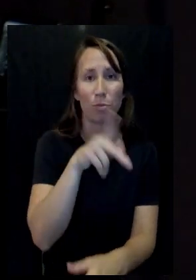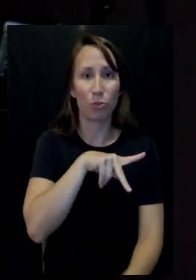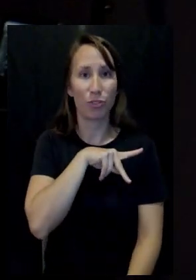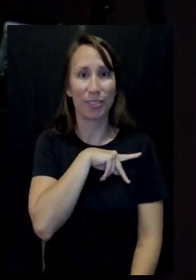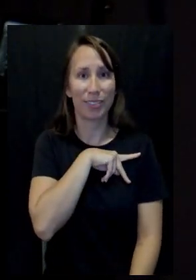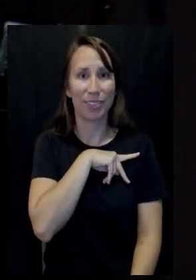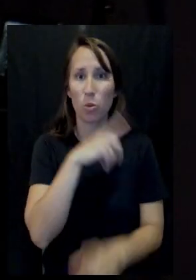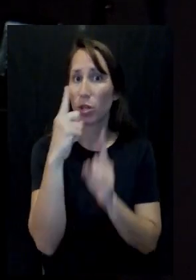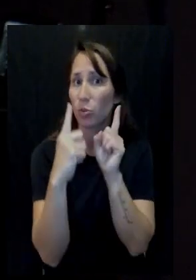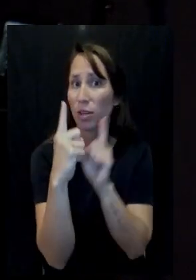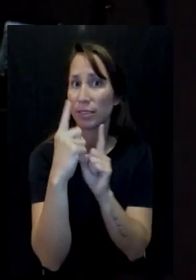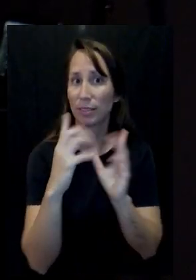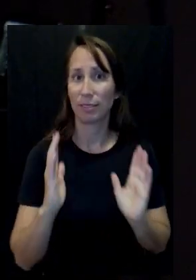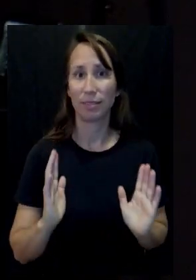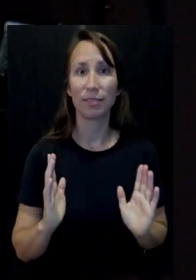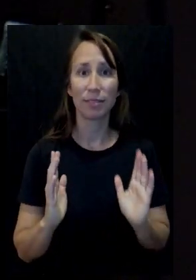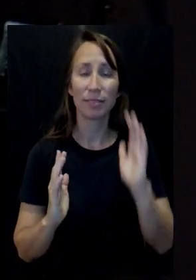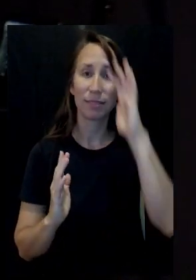One to one.